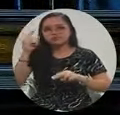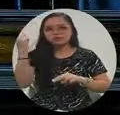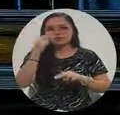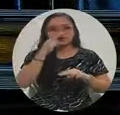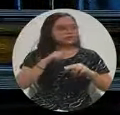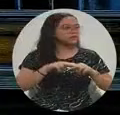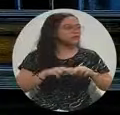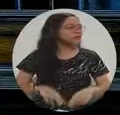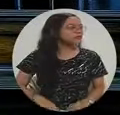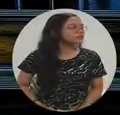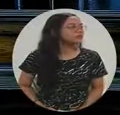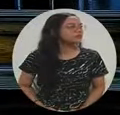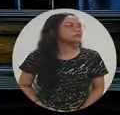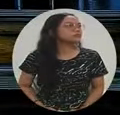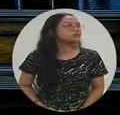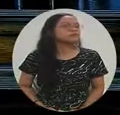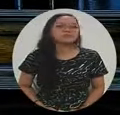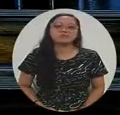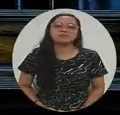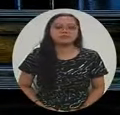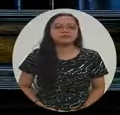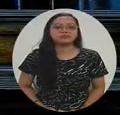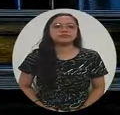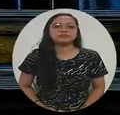Niya kamong ni Adire, you have a choice.